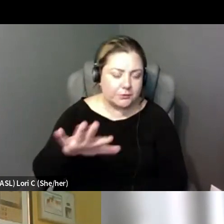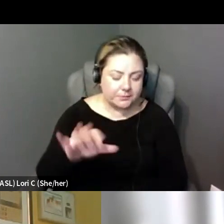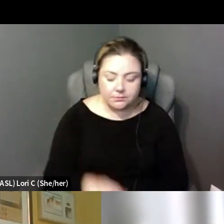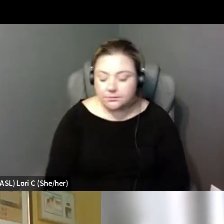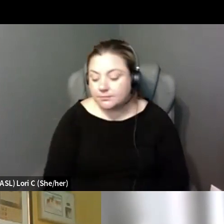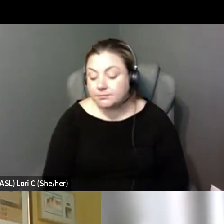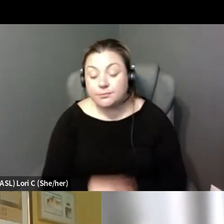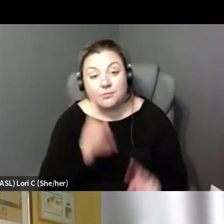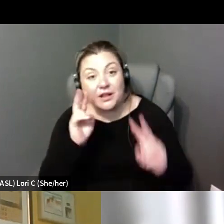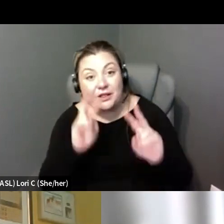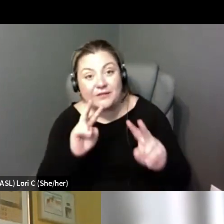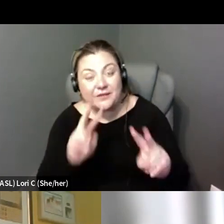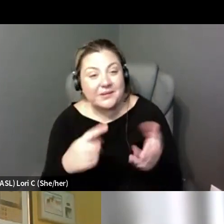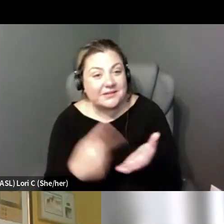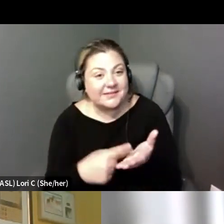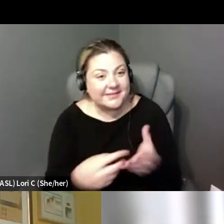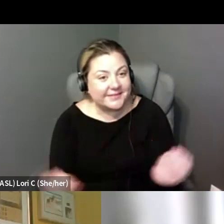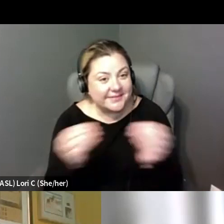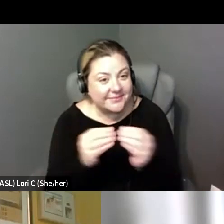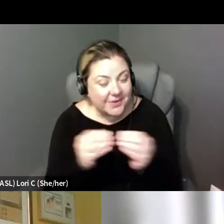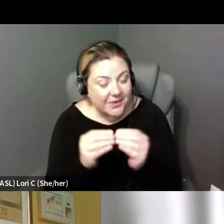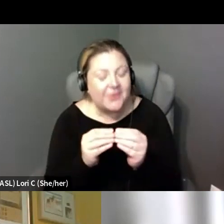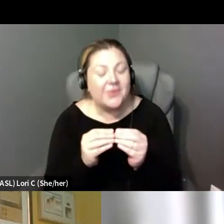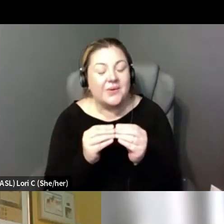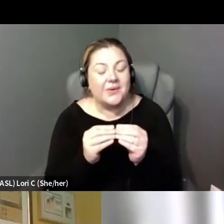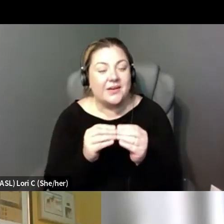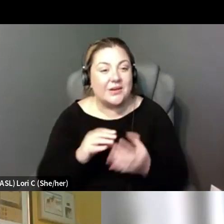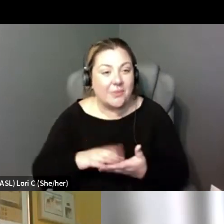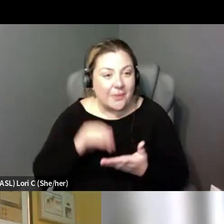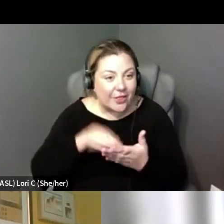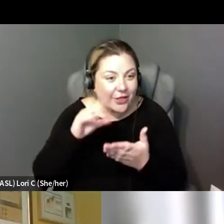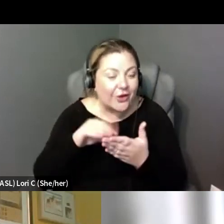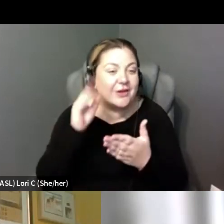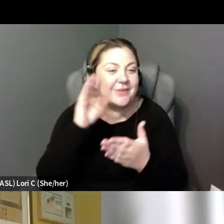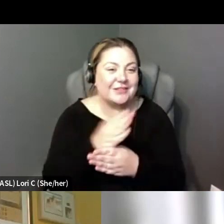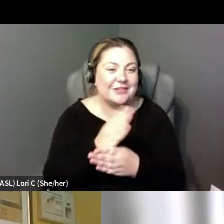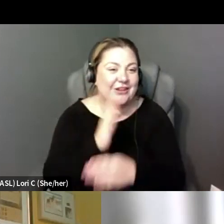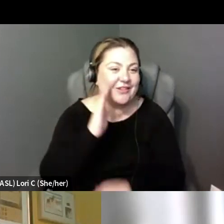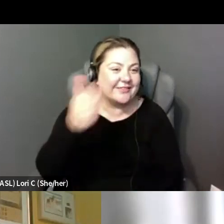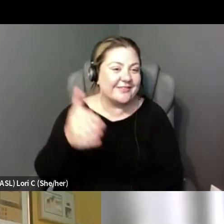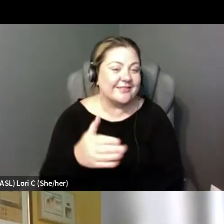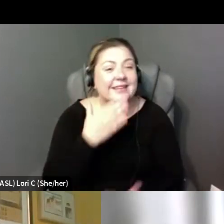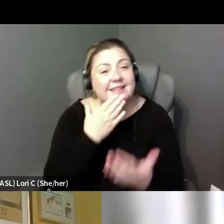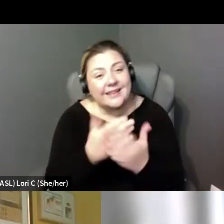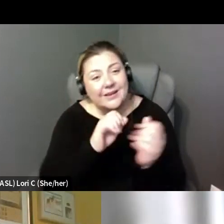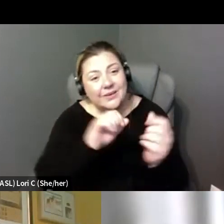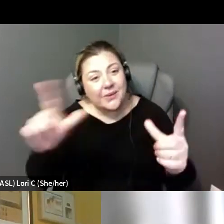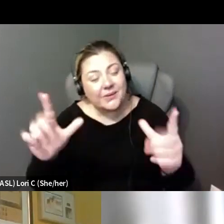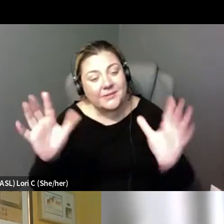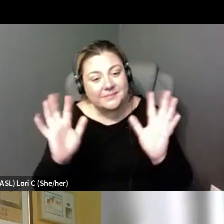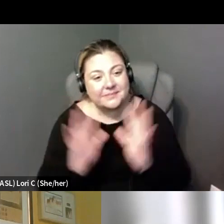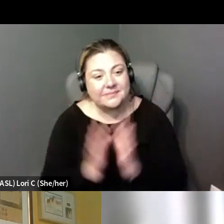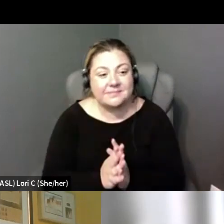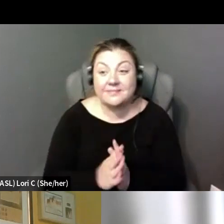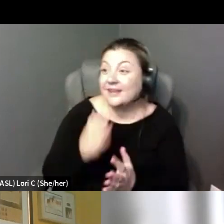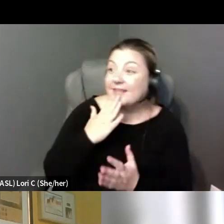learnings and lessons along the way. Thank you all very much. Thanks for including